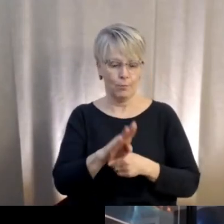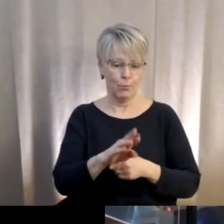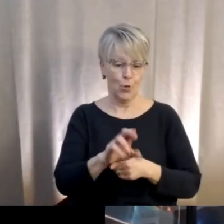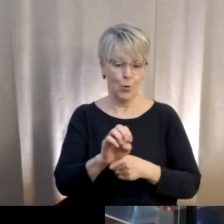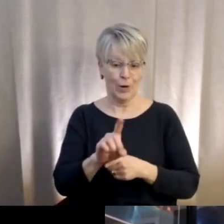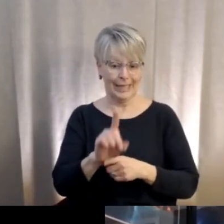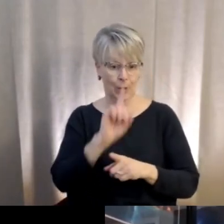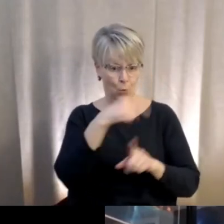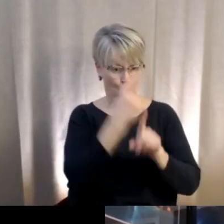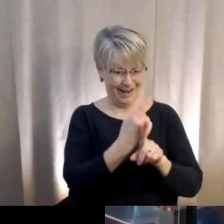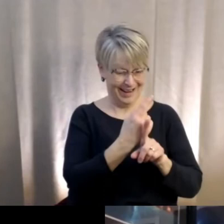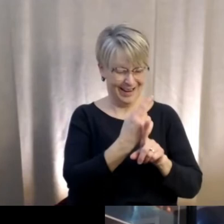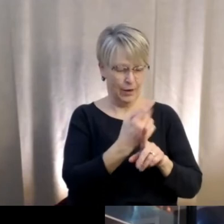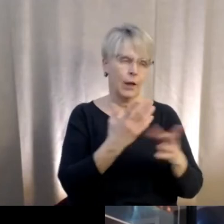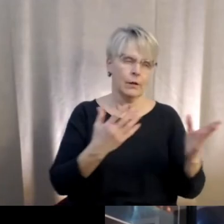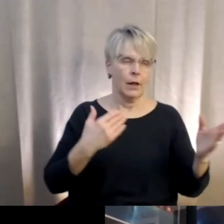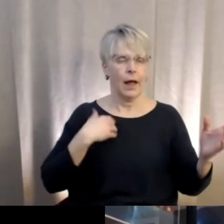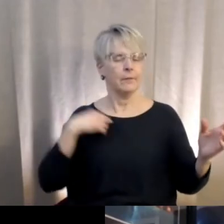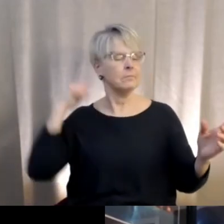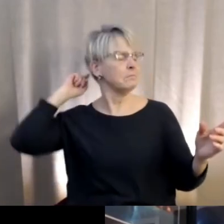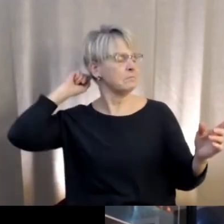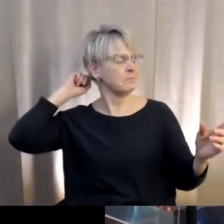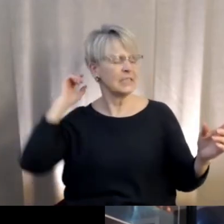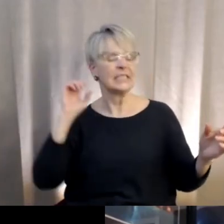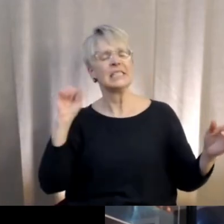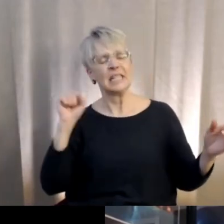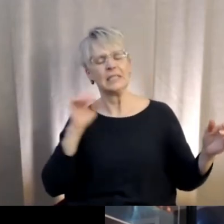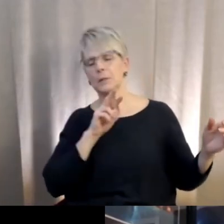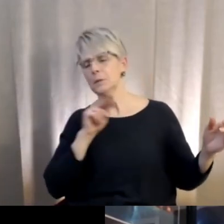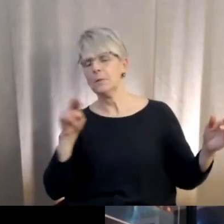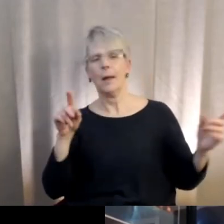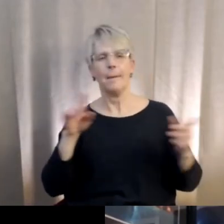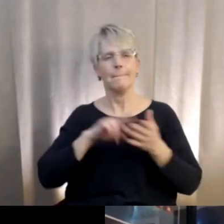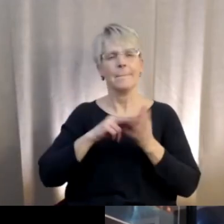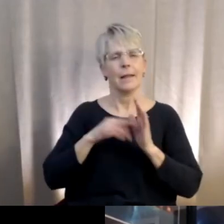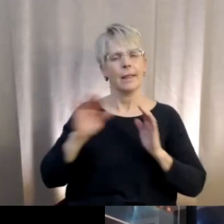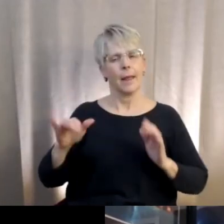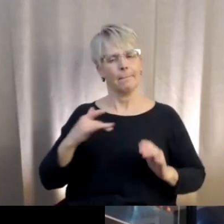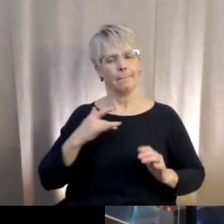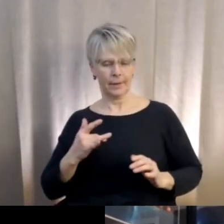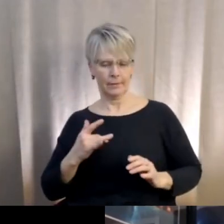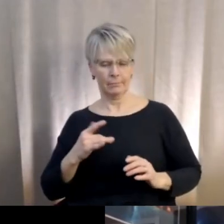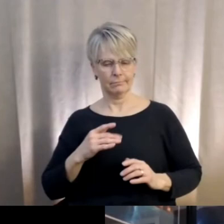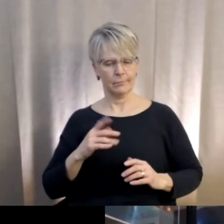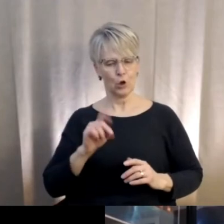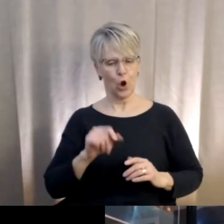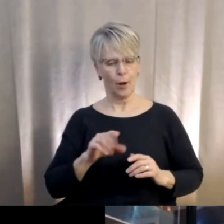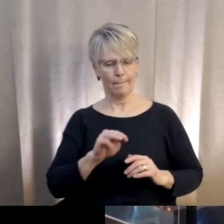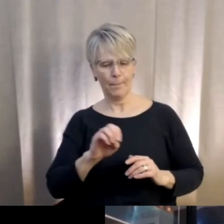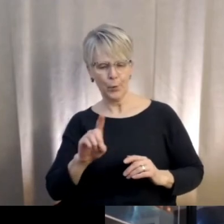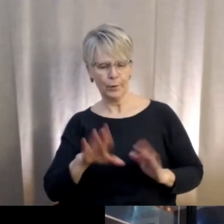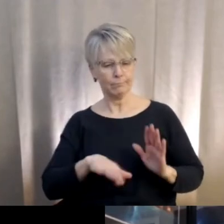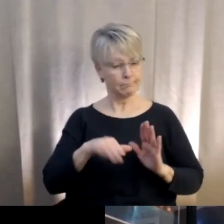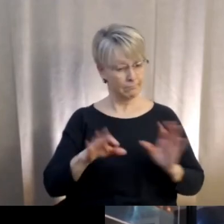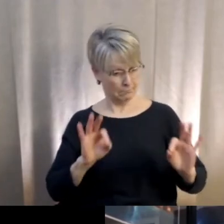I do, of course, but it's more at like temperament. What do you need the dog for? And like, as